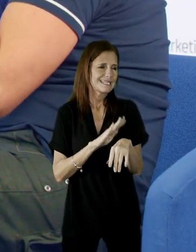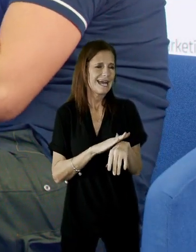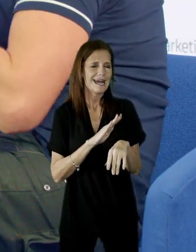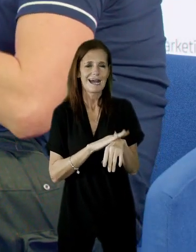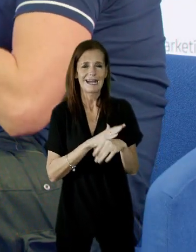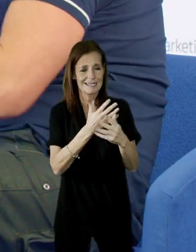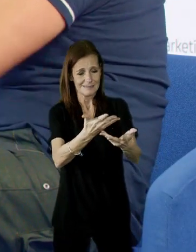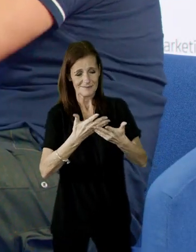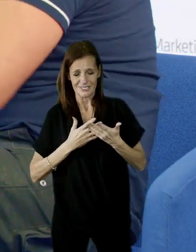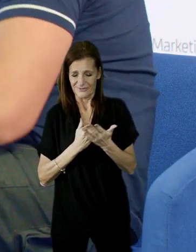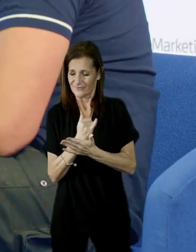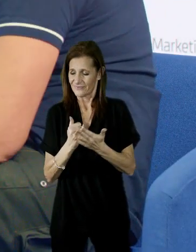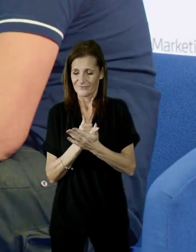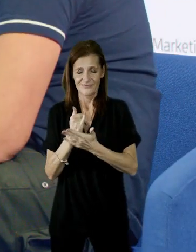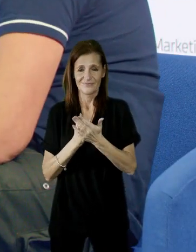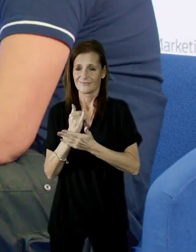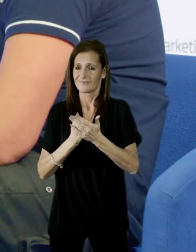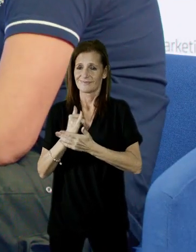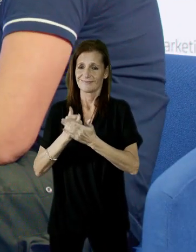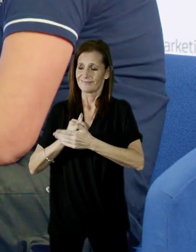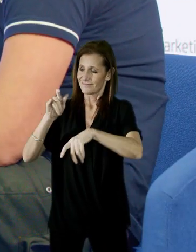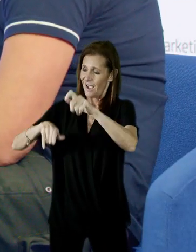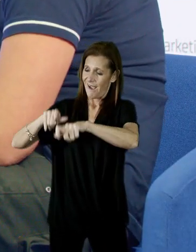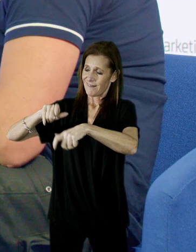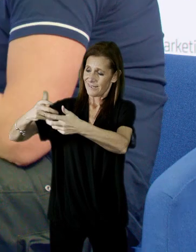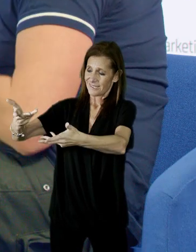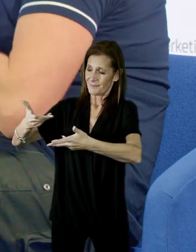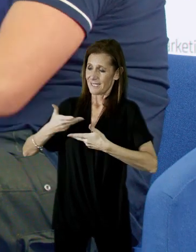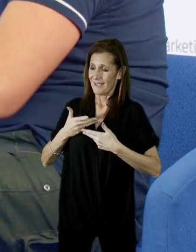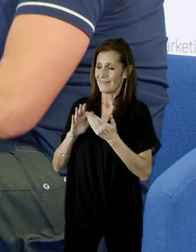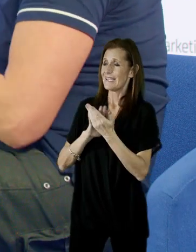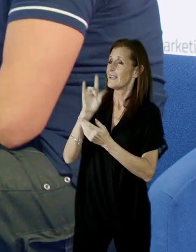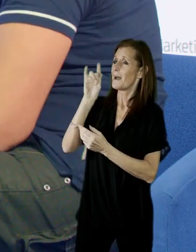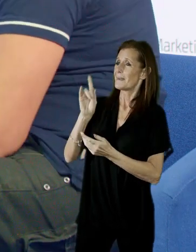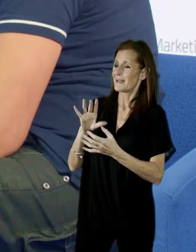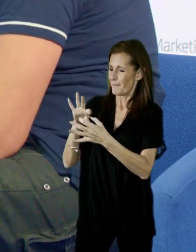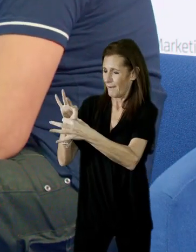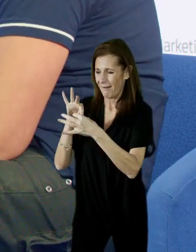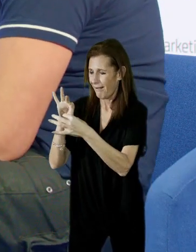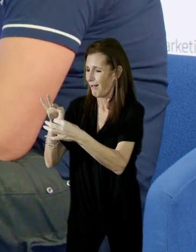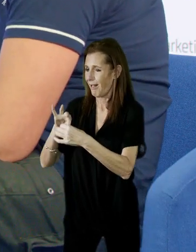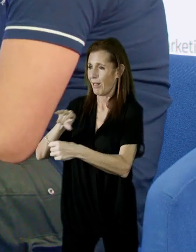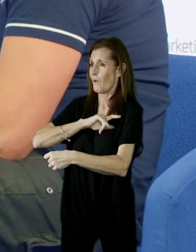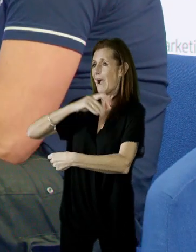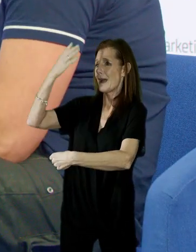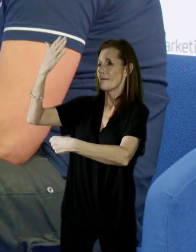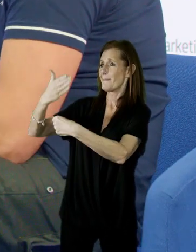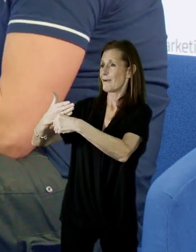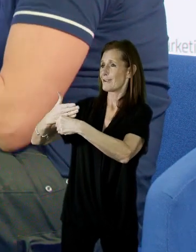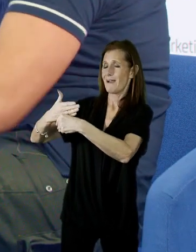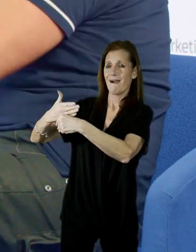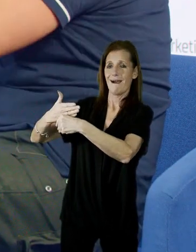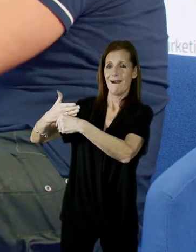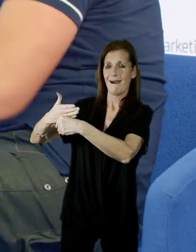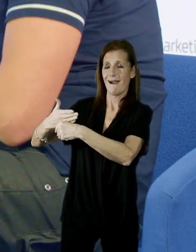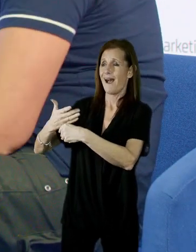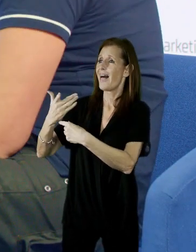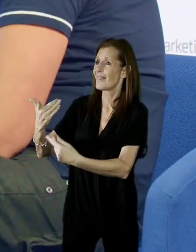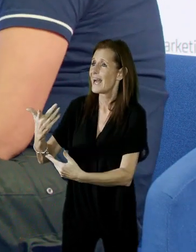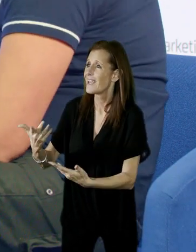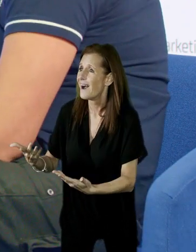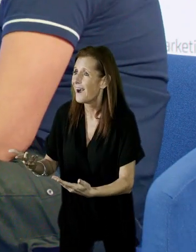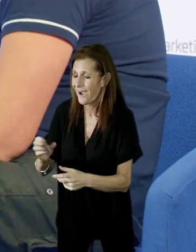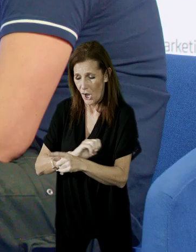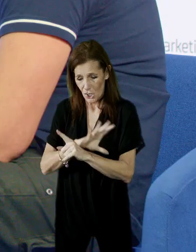how if you're offering poor customer service, people who aren't able to interact because of, that barrier, and then,